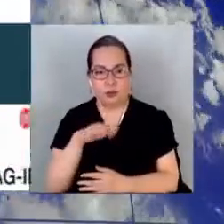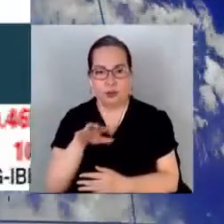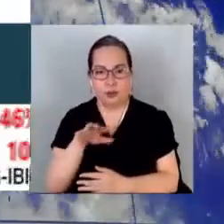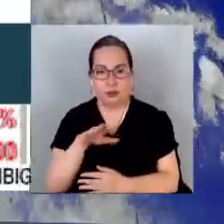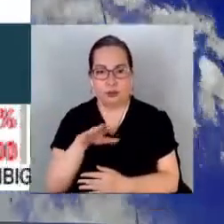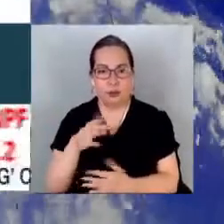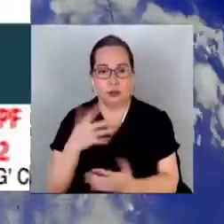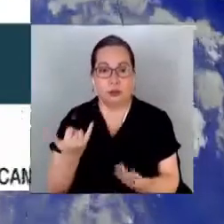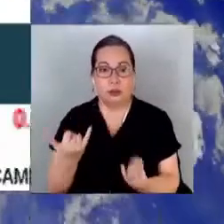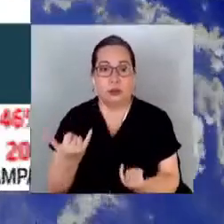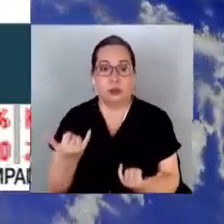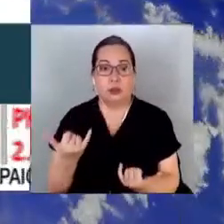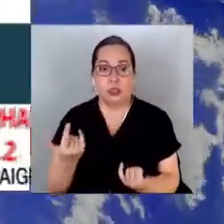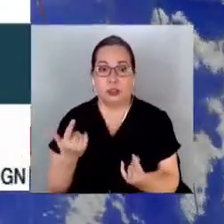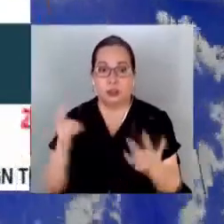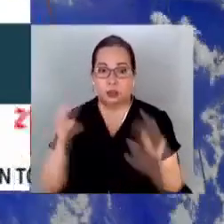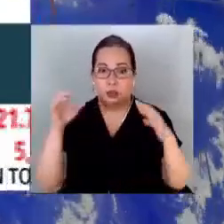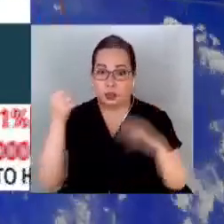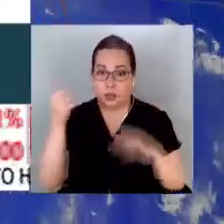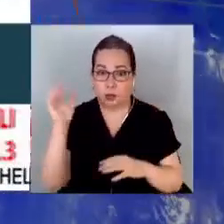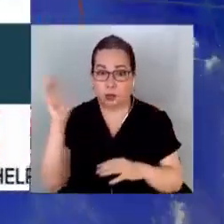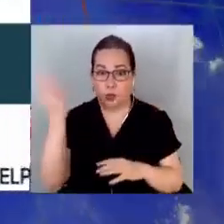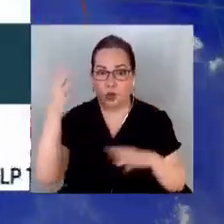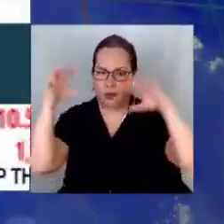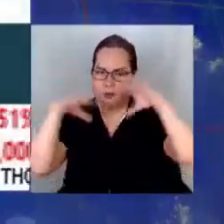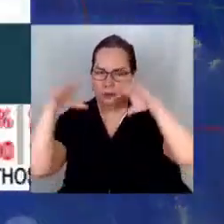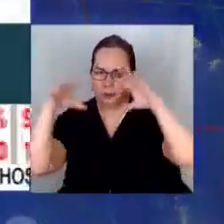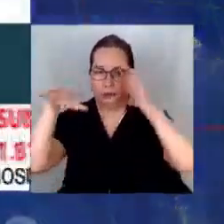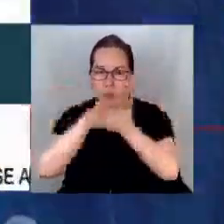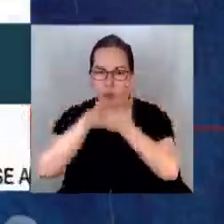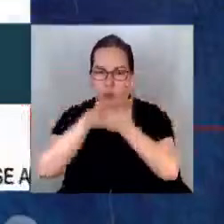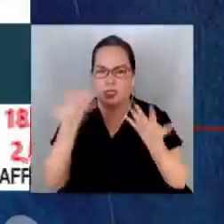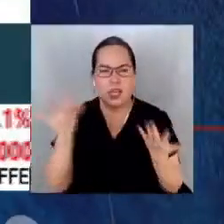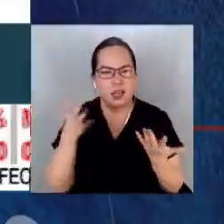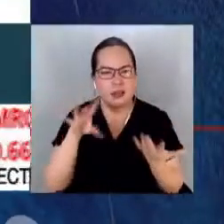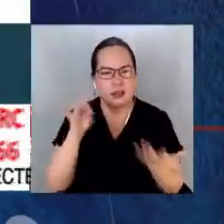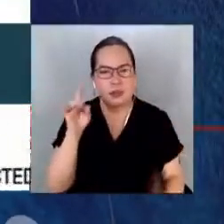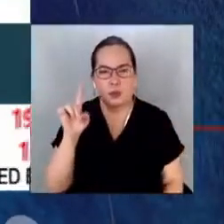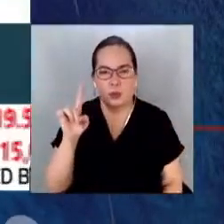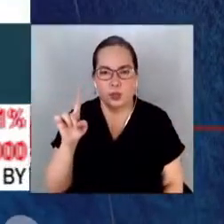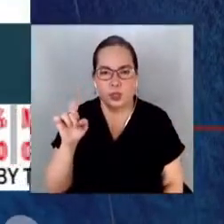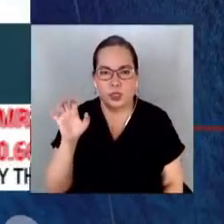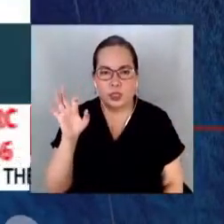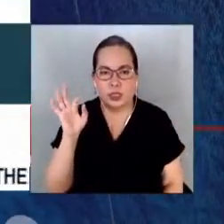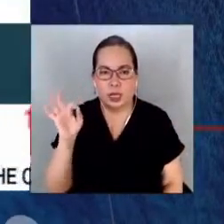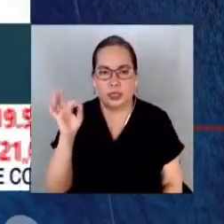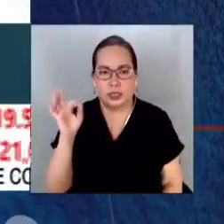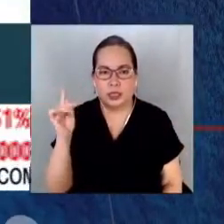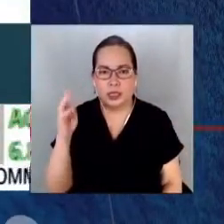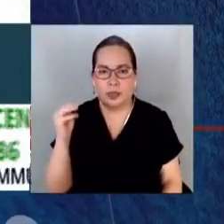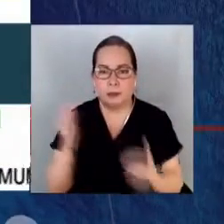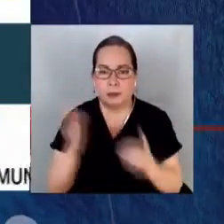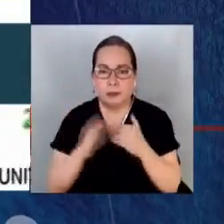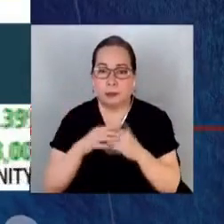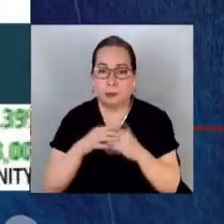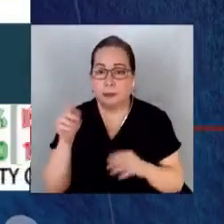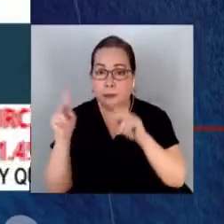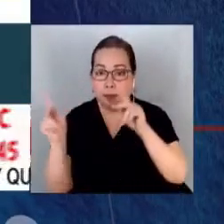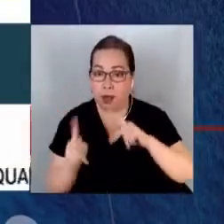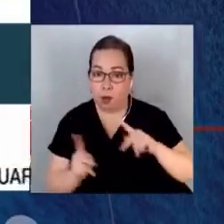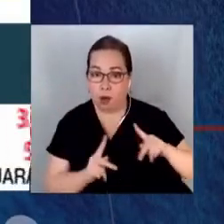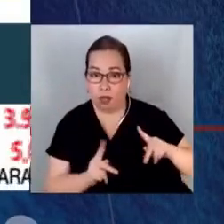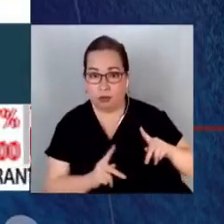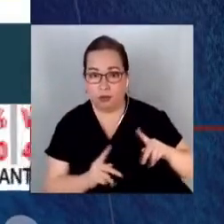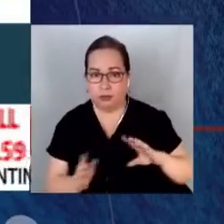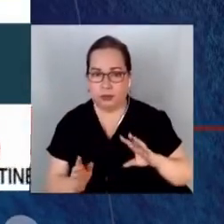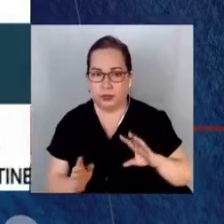low pressure area was located at around 190 kilometers south-southwest of Puerto Princesa City, Palawan. The